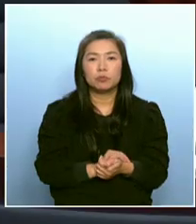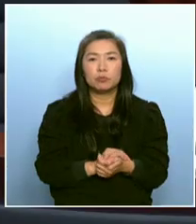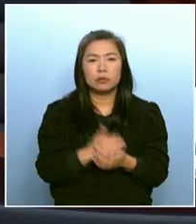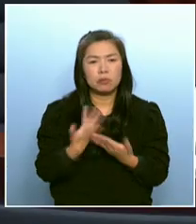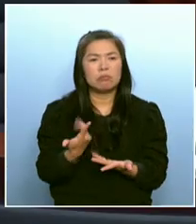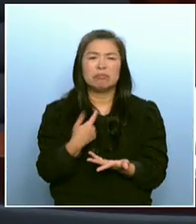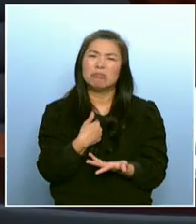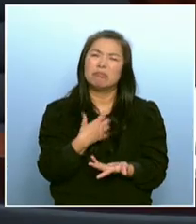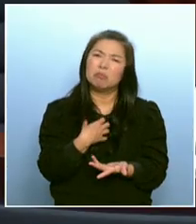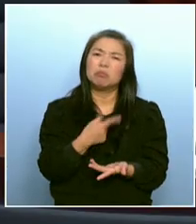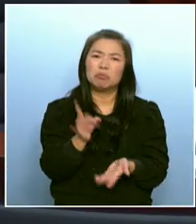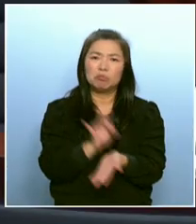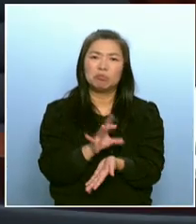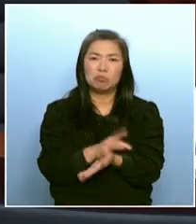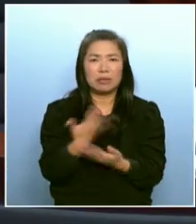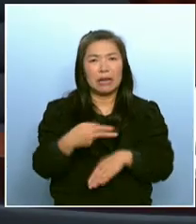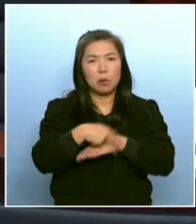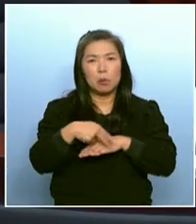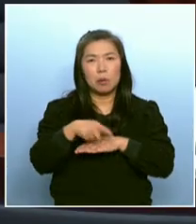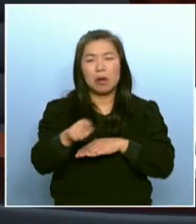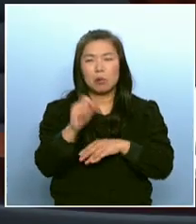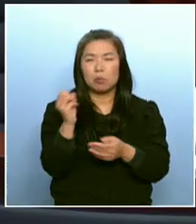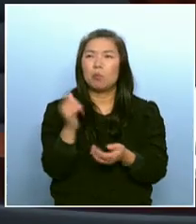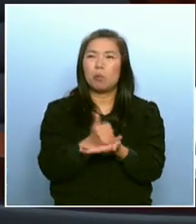a cross-generational community.